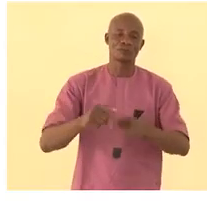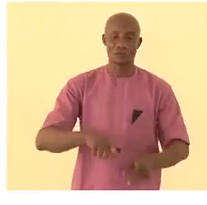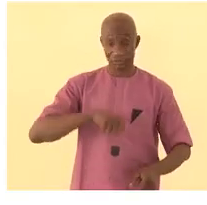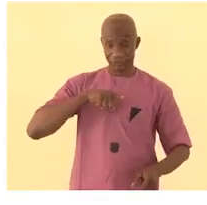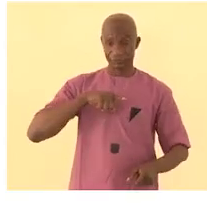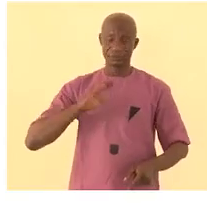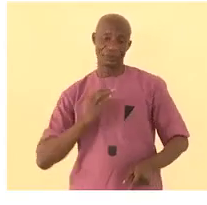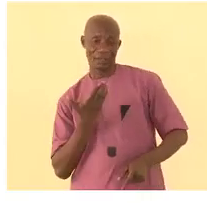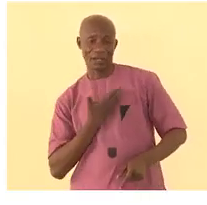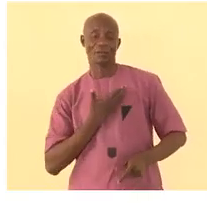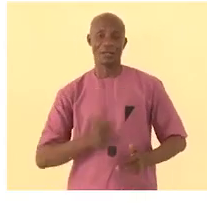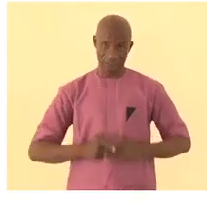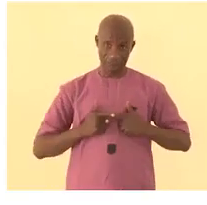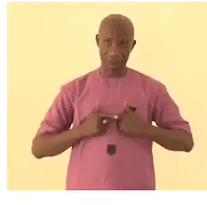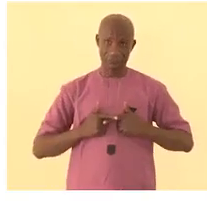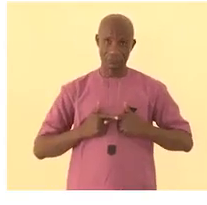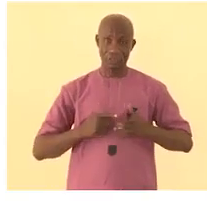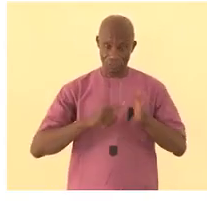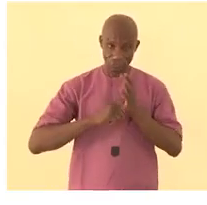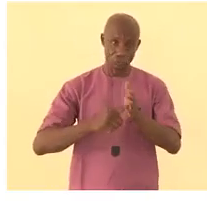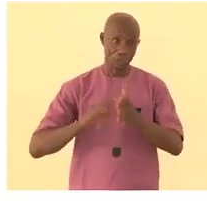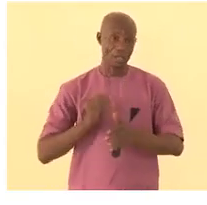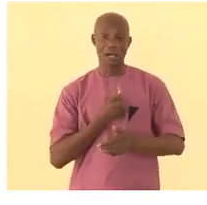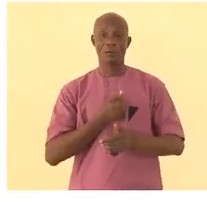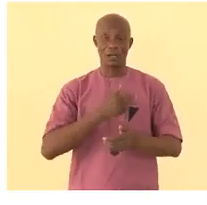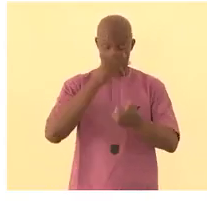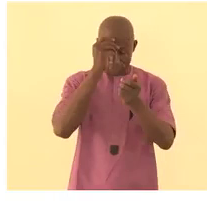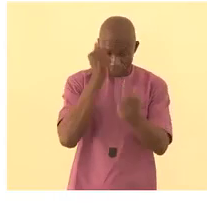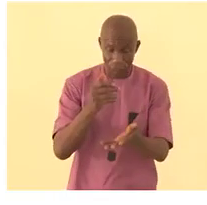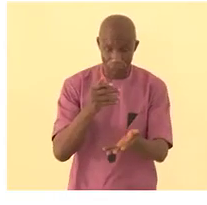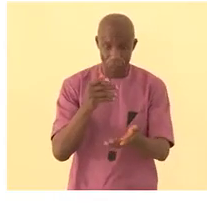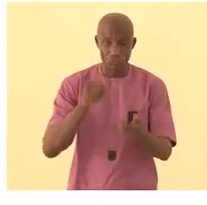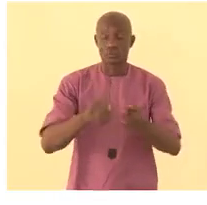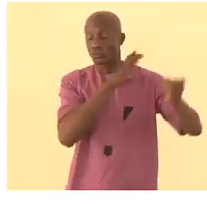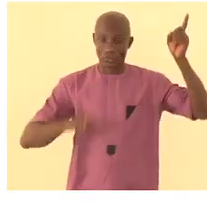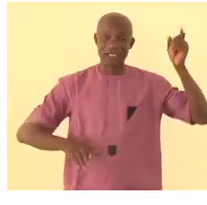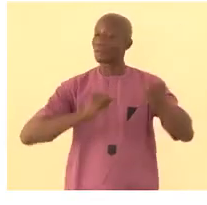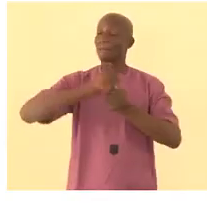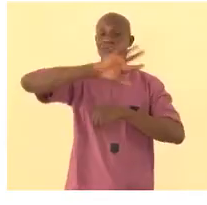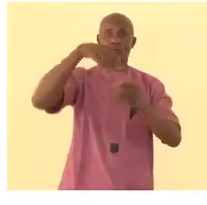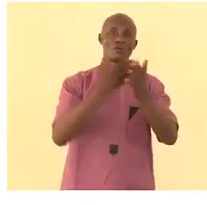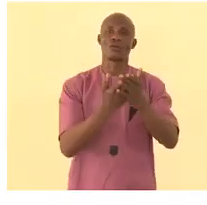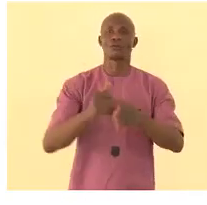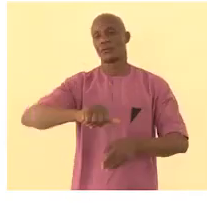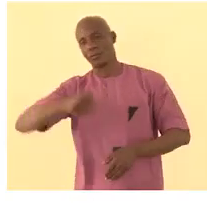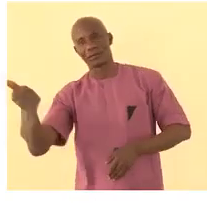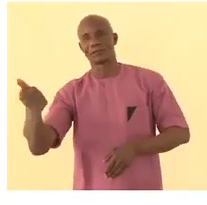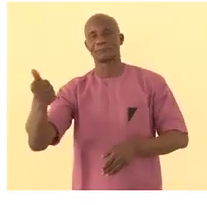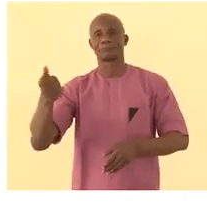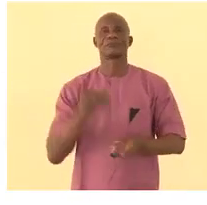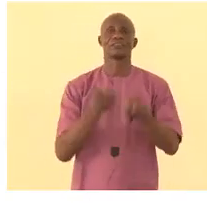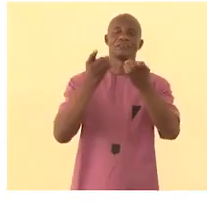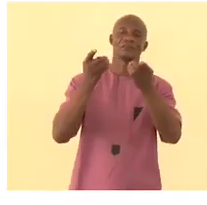lives believing and showing that our allegiance to Christ transcends every other allegiance,